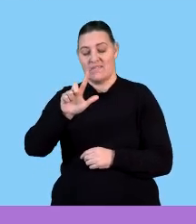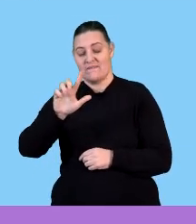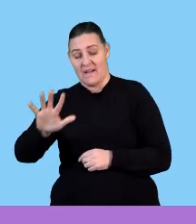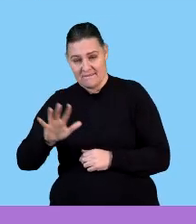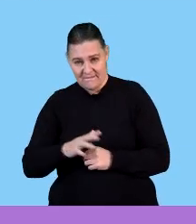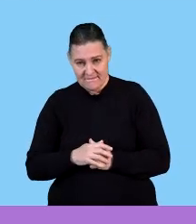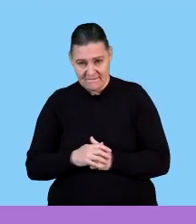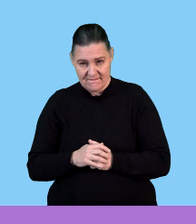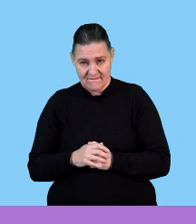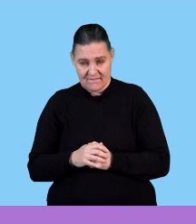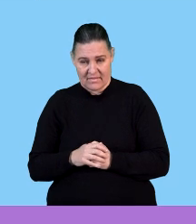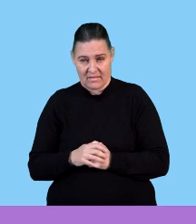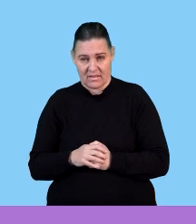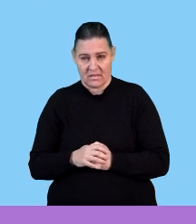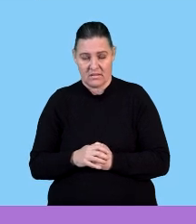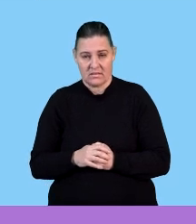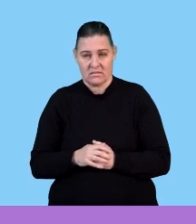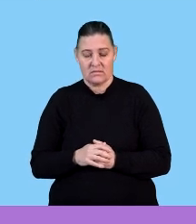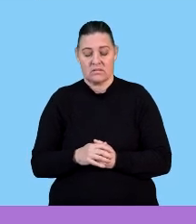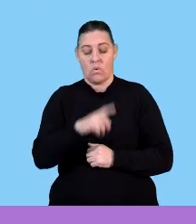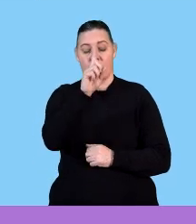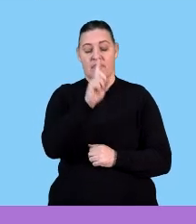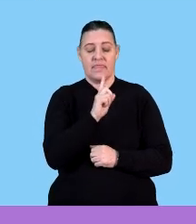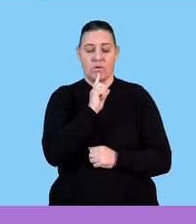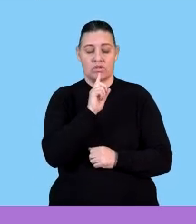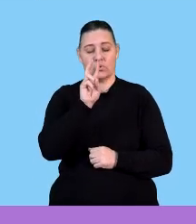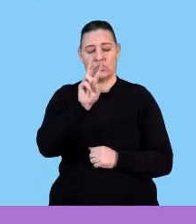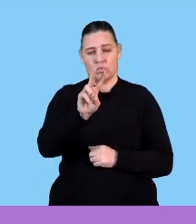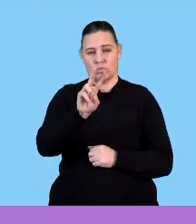1,275. It's gone now.